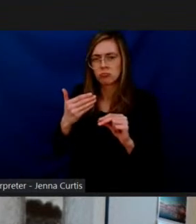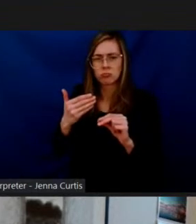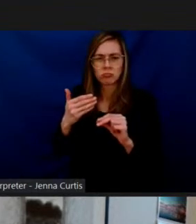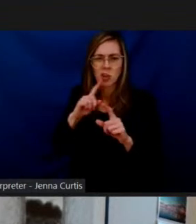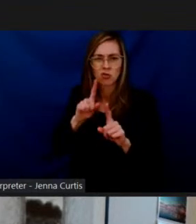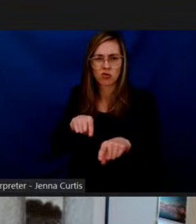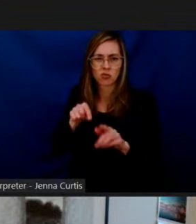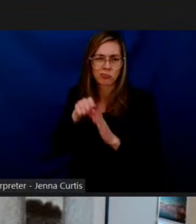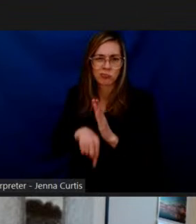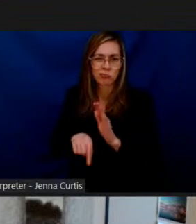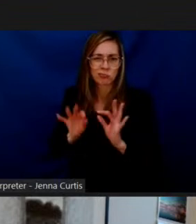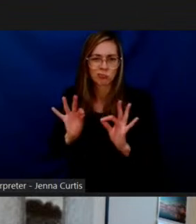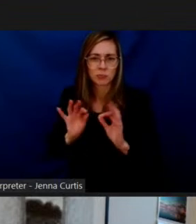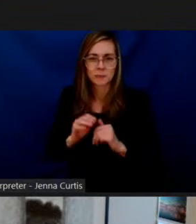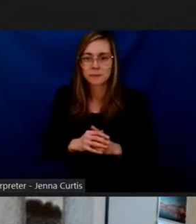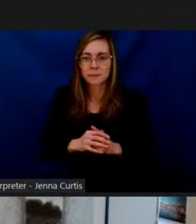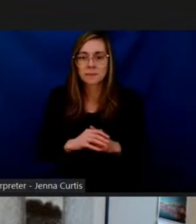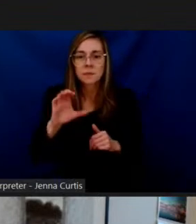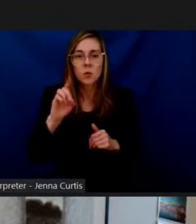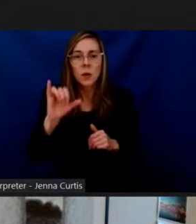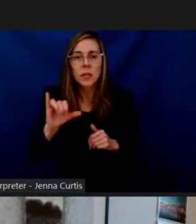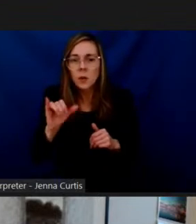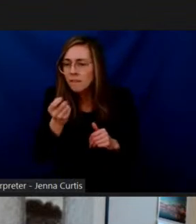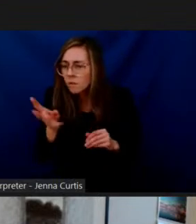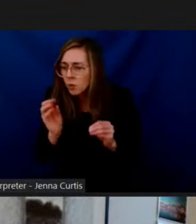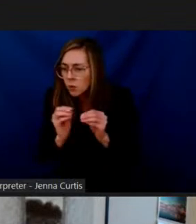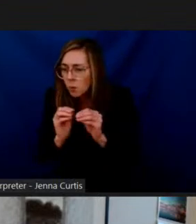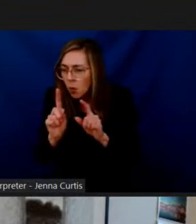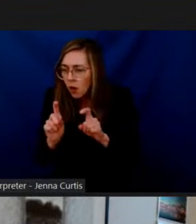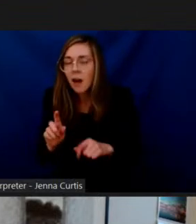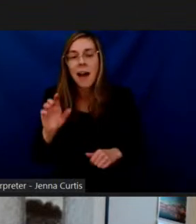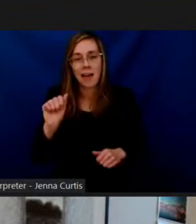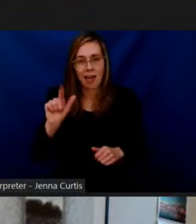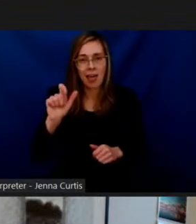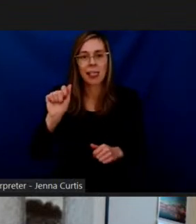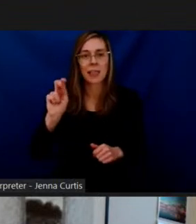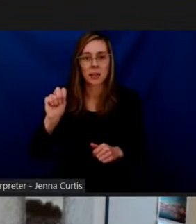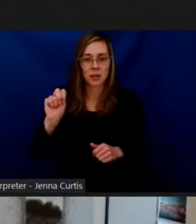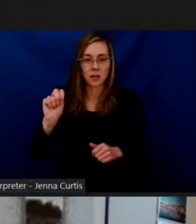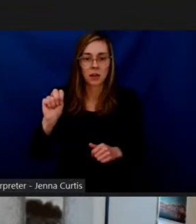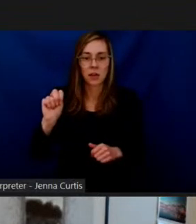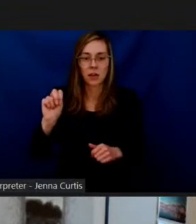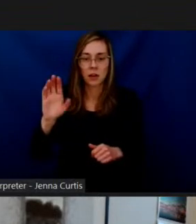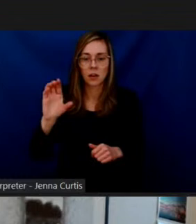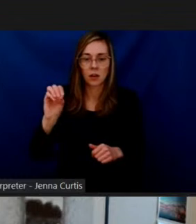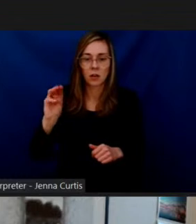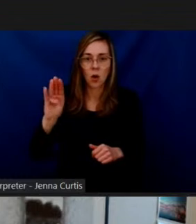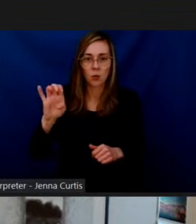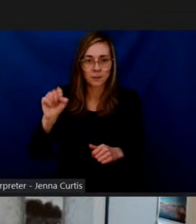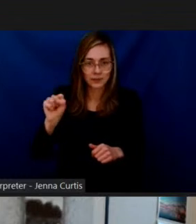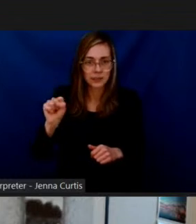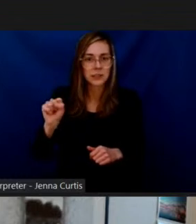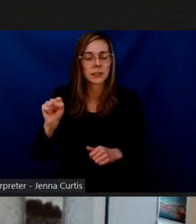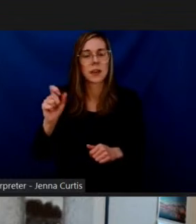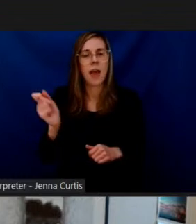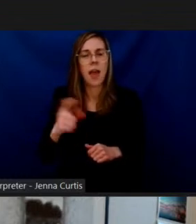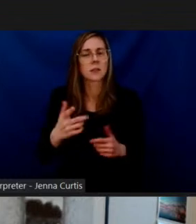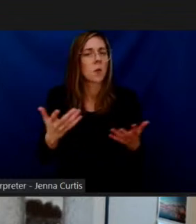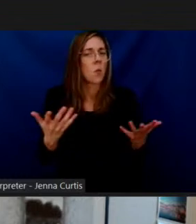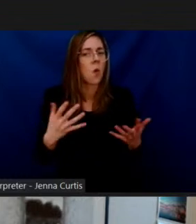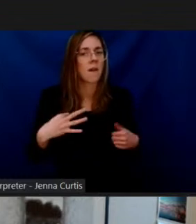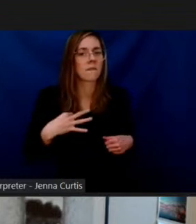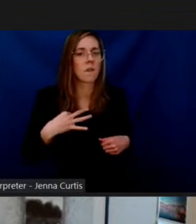through a couple more before we take off for today. Alan Combs asked, what volunteer programs have